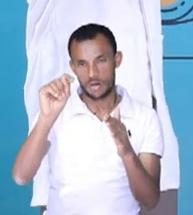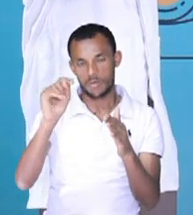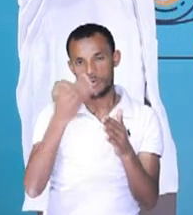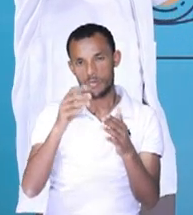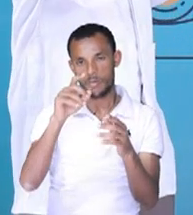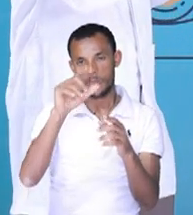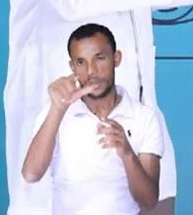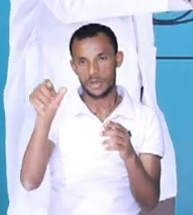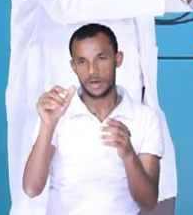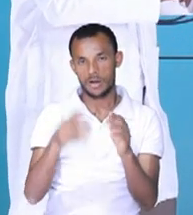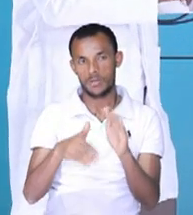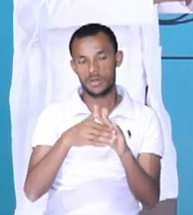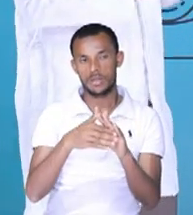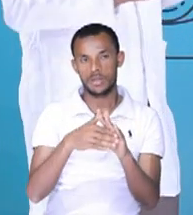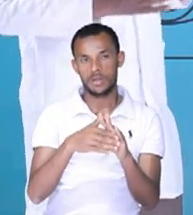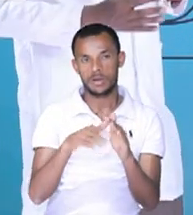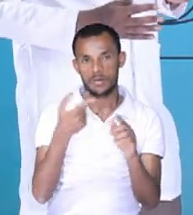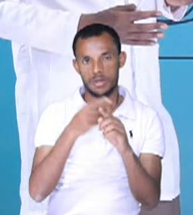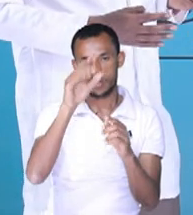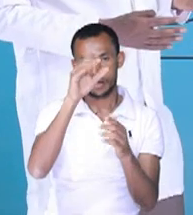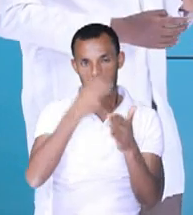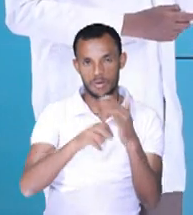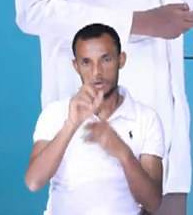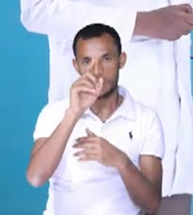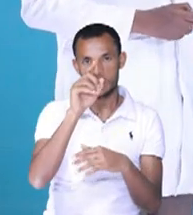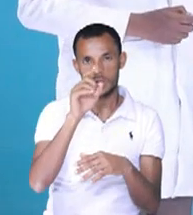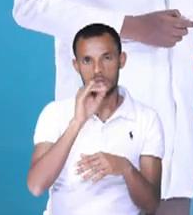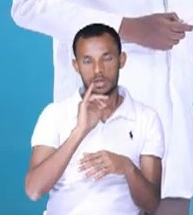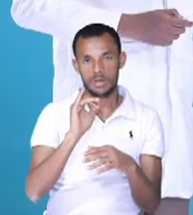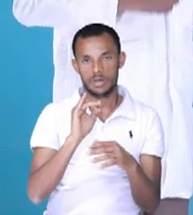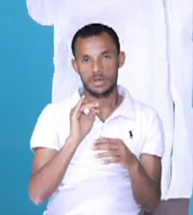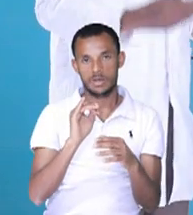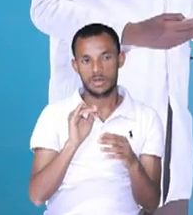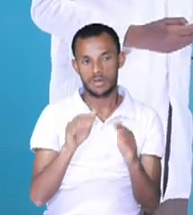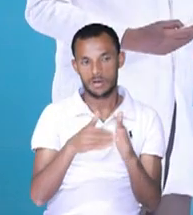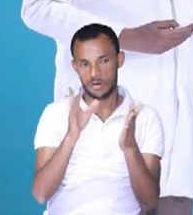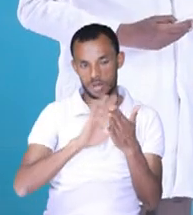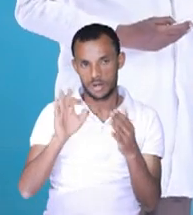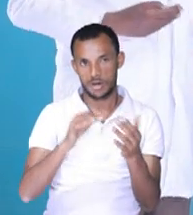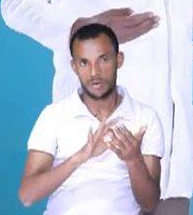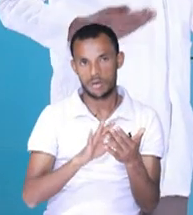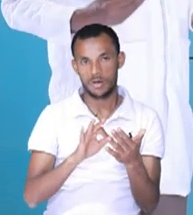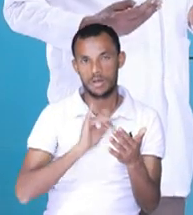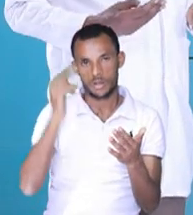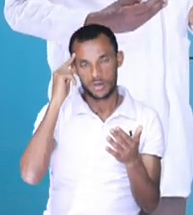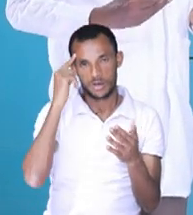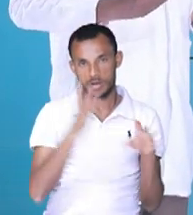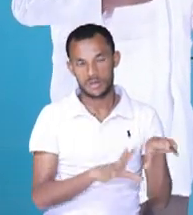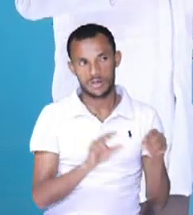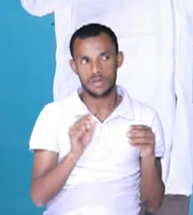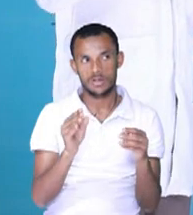the coefficient of x represent as it is, but the coefficient of y is replaced by a constant number. I think,